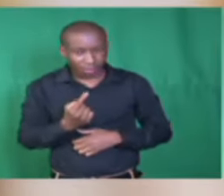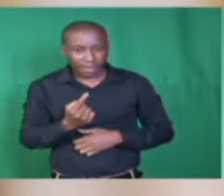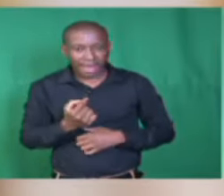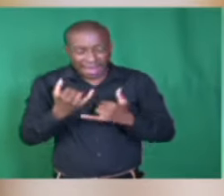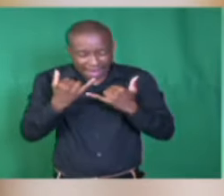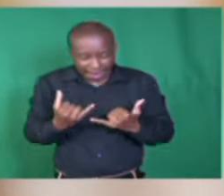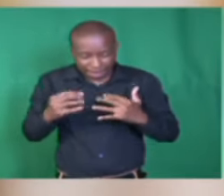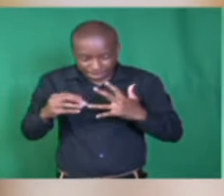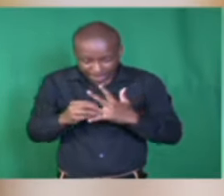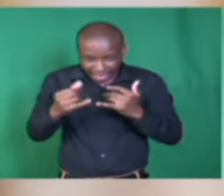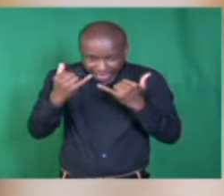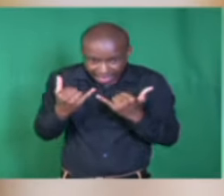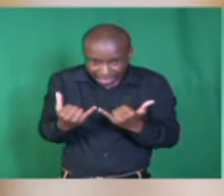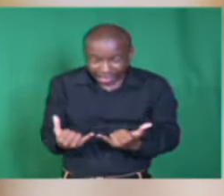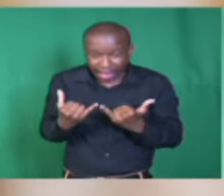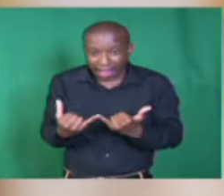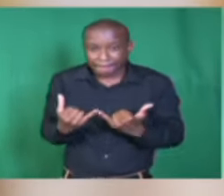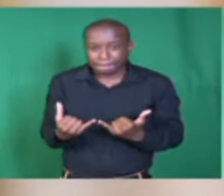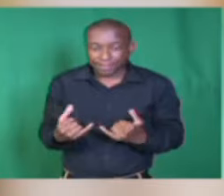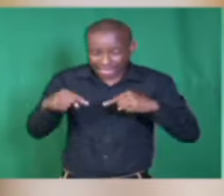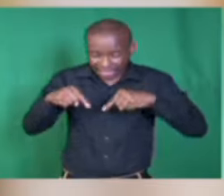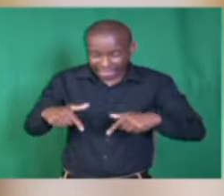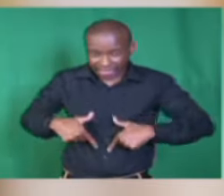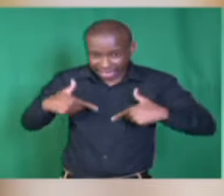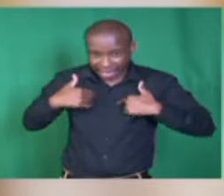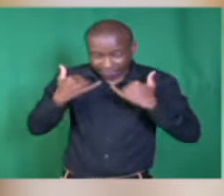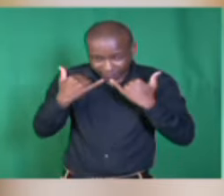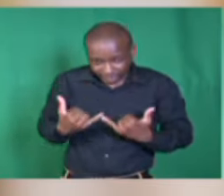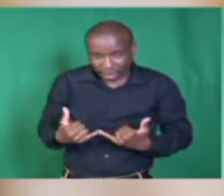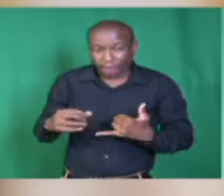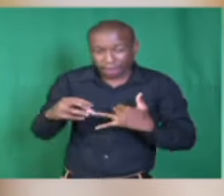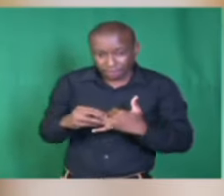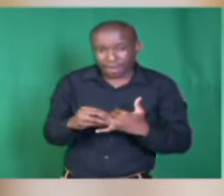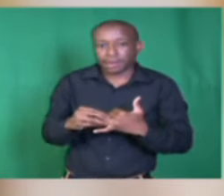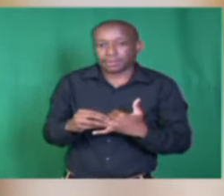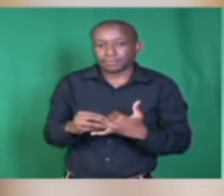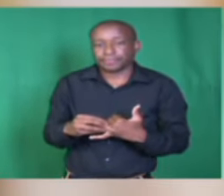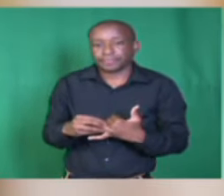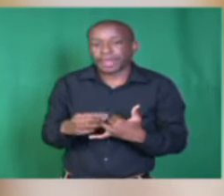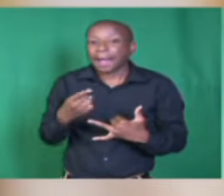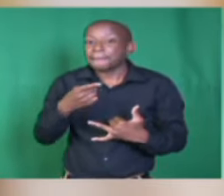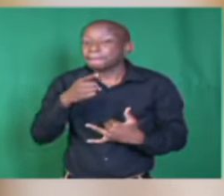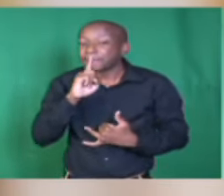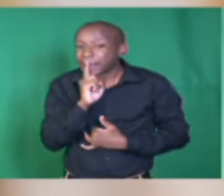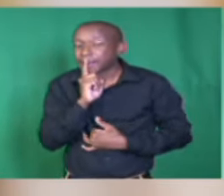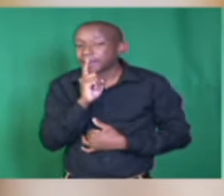marry now. Now, as in this lifetime, we get married.